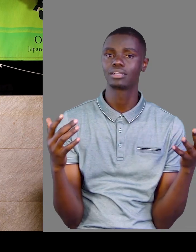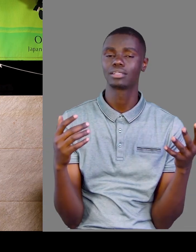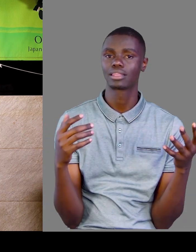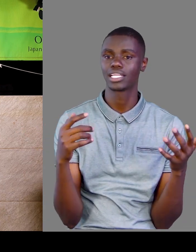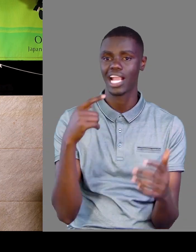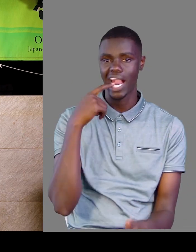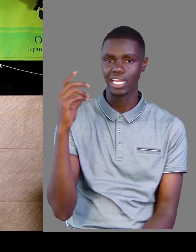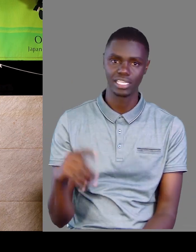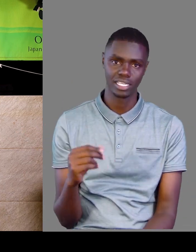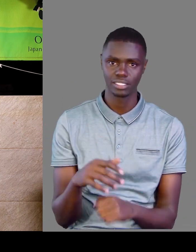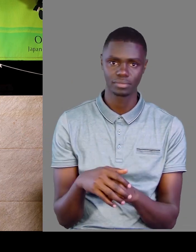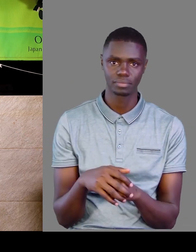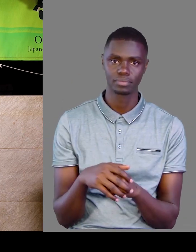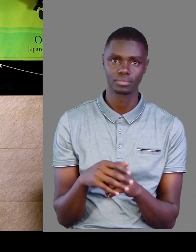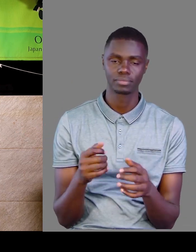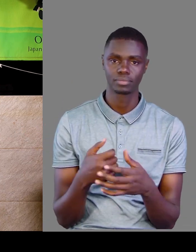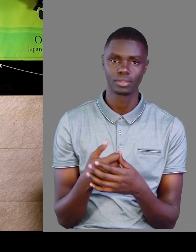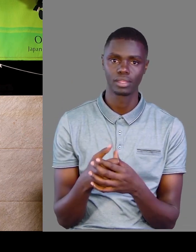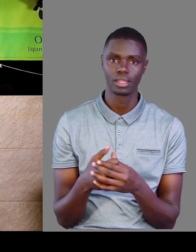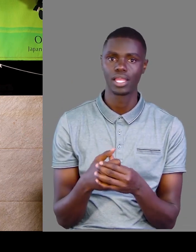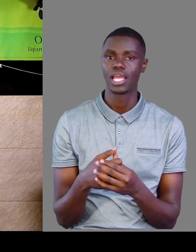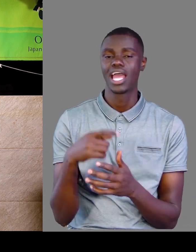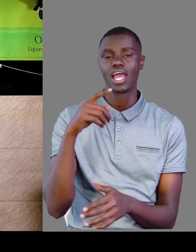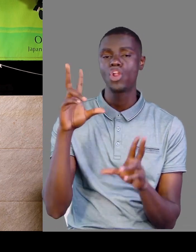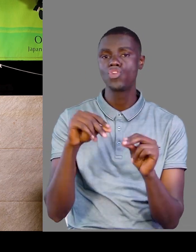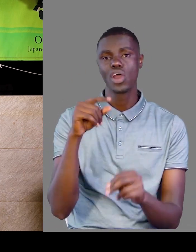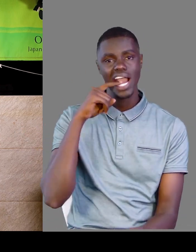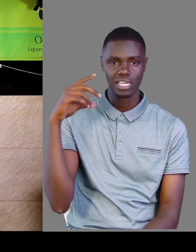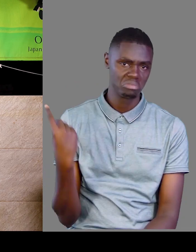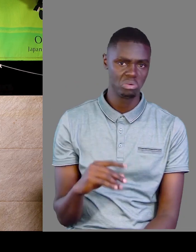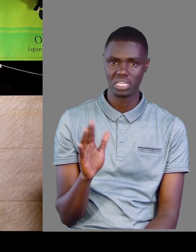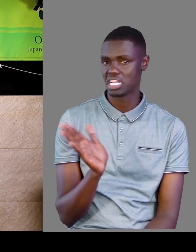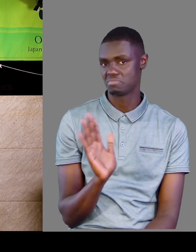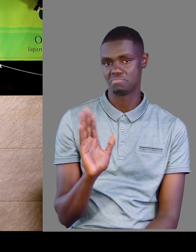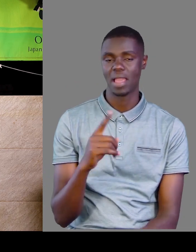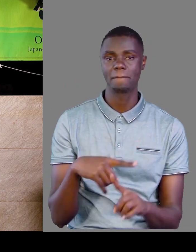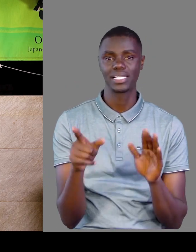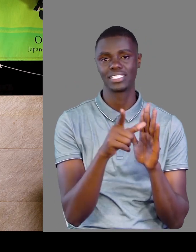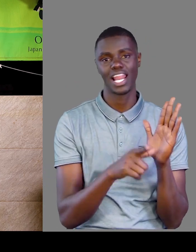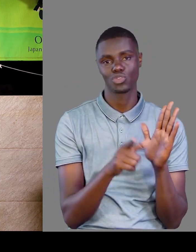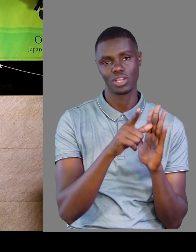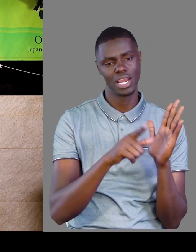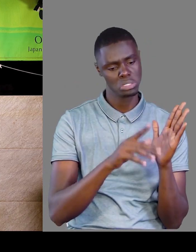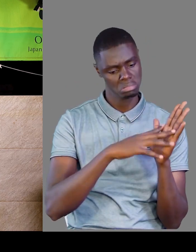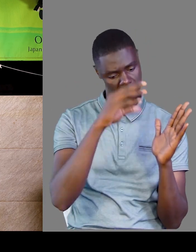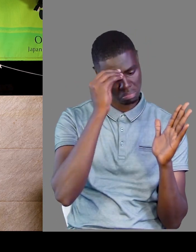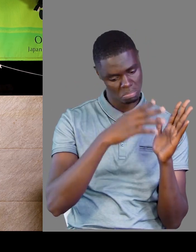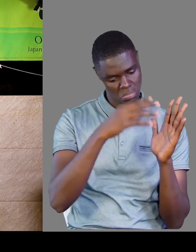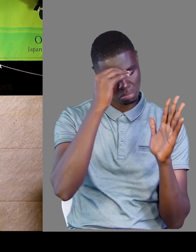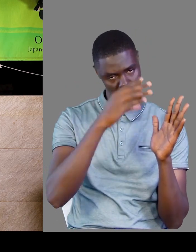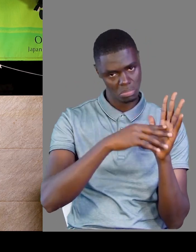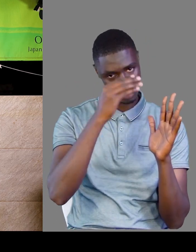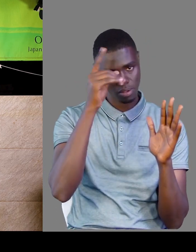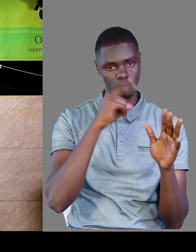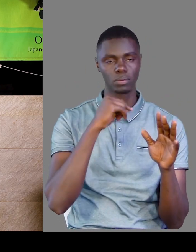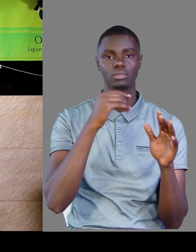you? Let's crush the word regret again. No regrets over here, but it's more of lessons. So many lessons that I've